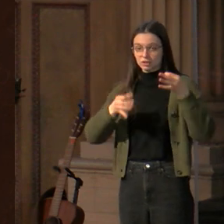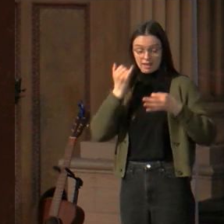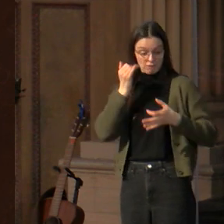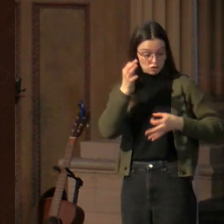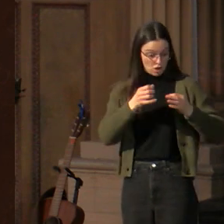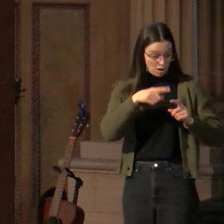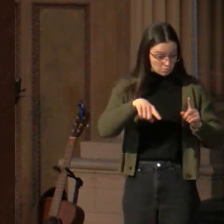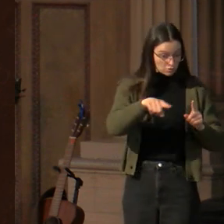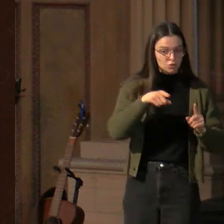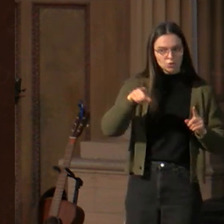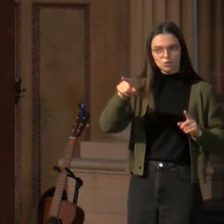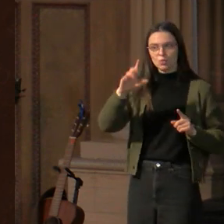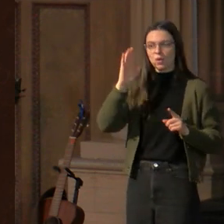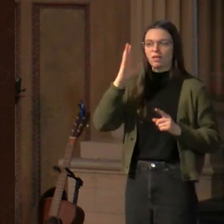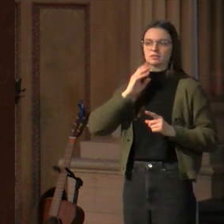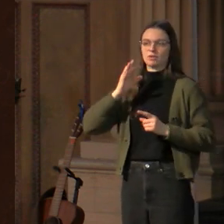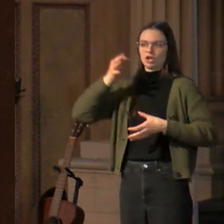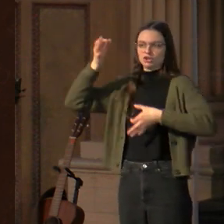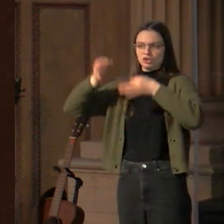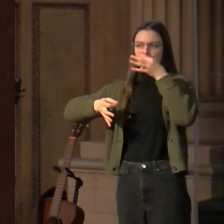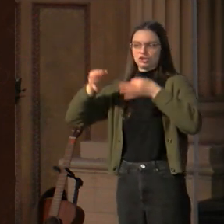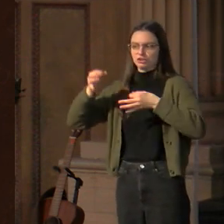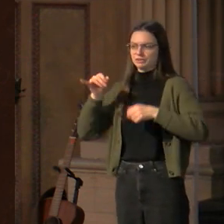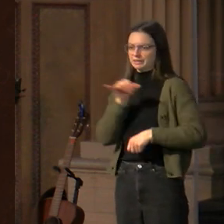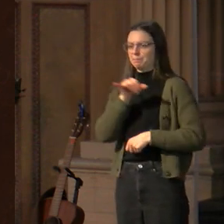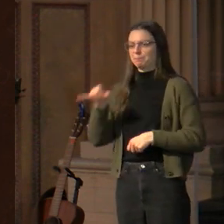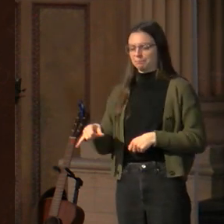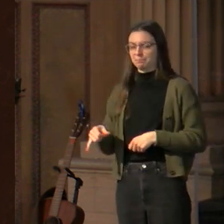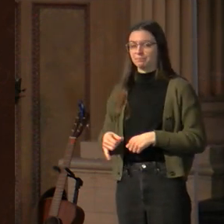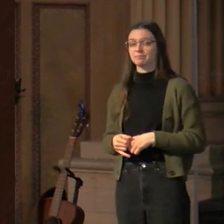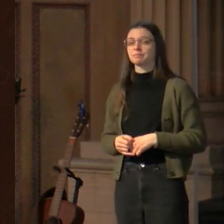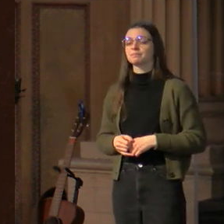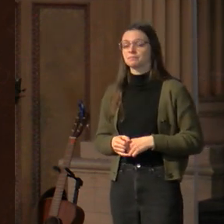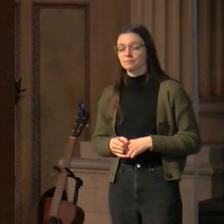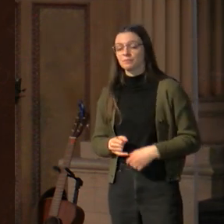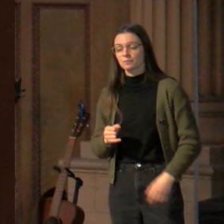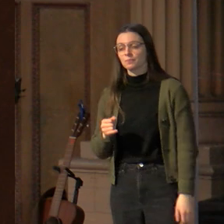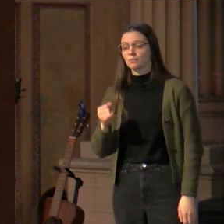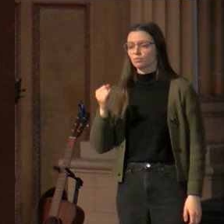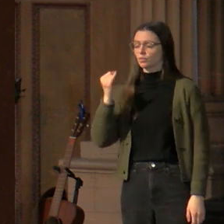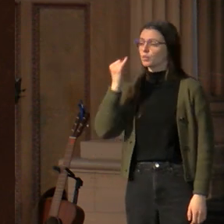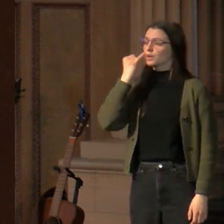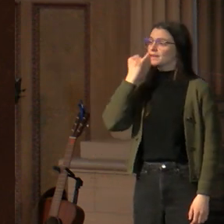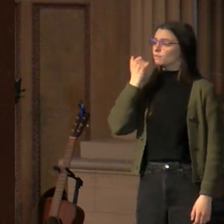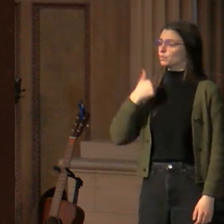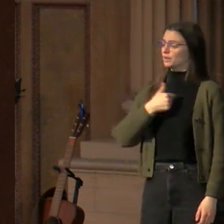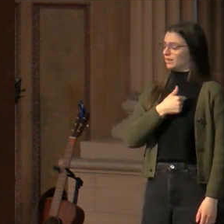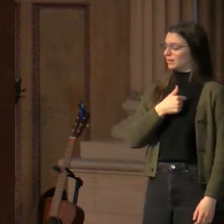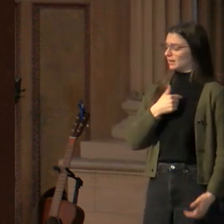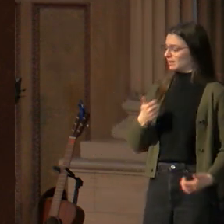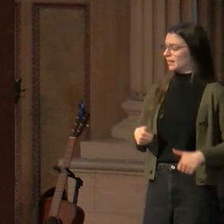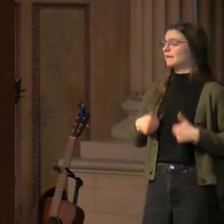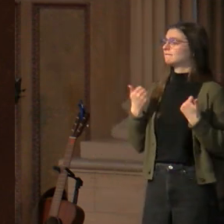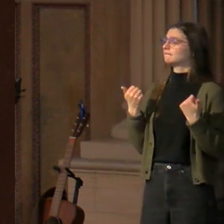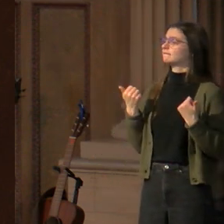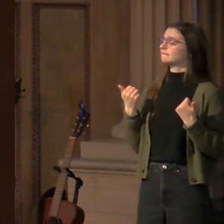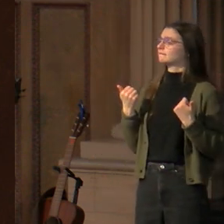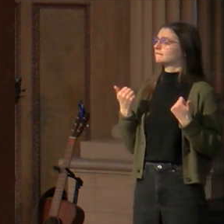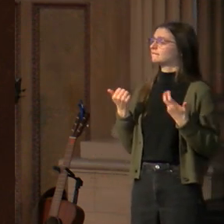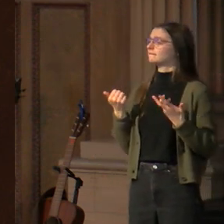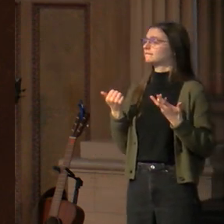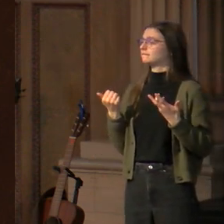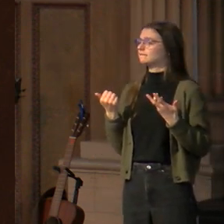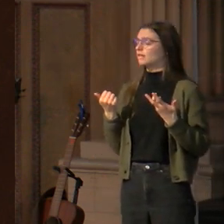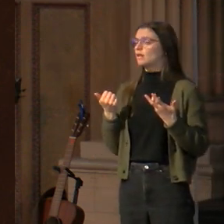So here's some applications of this. If we are going to live out the command to judge not, just like it's intended, that we aren't supposed to judge others in a way that we